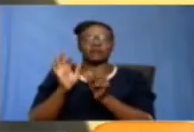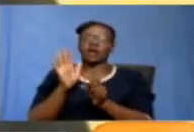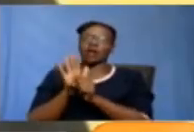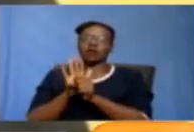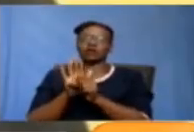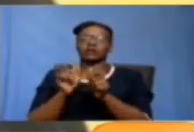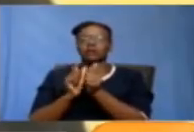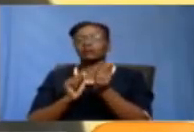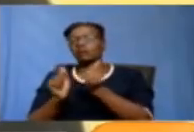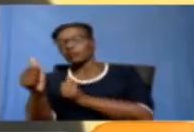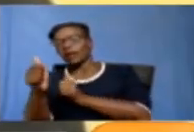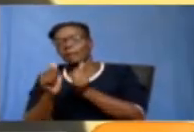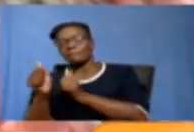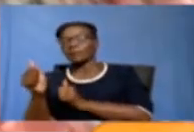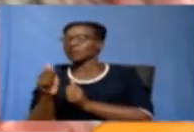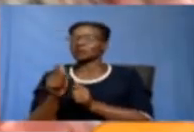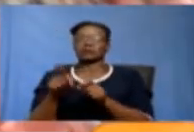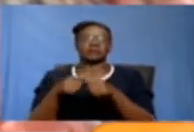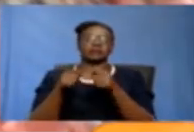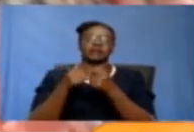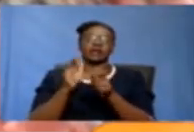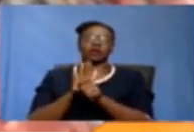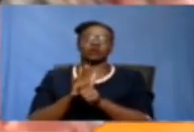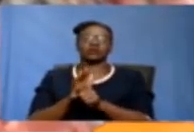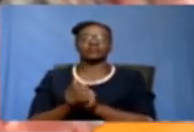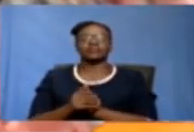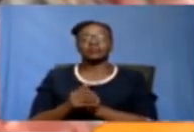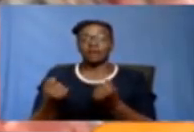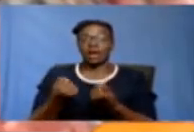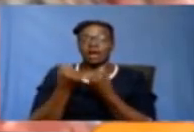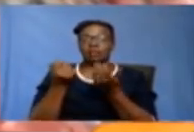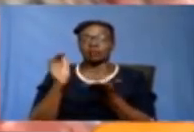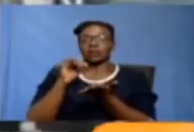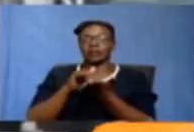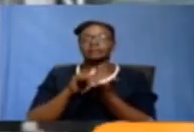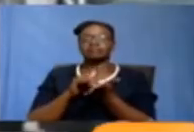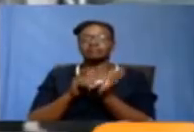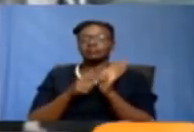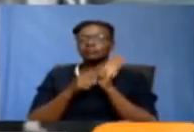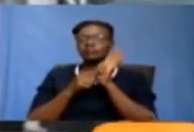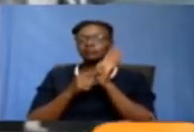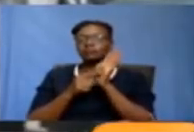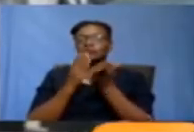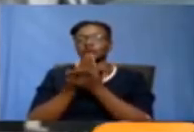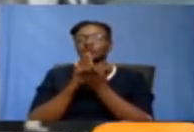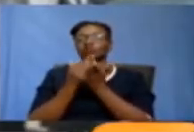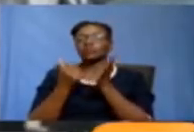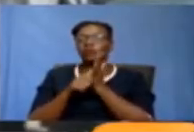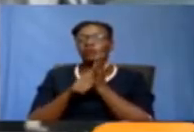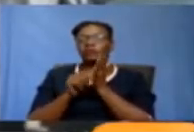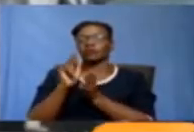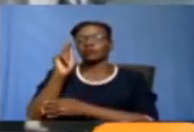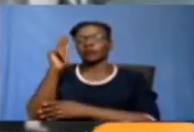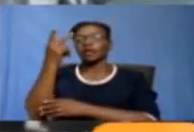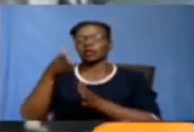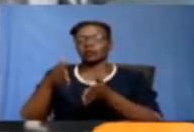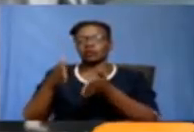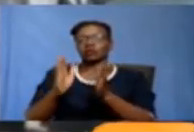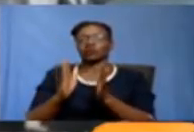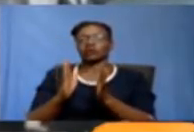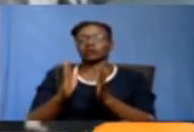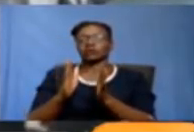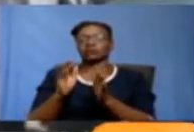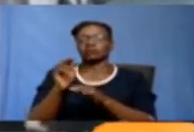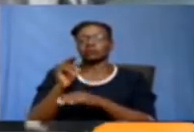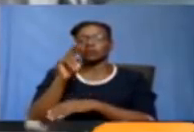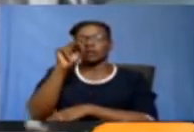overtaking carelessly. The accident once again illustrating the tragedy of Kenya's killer roads. According to the